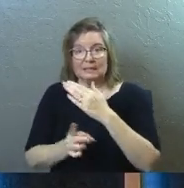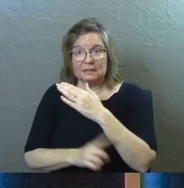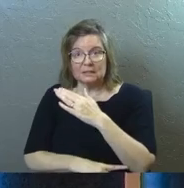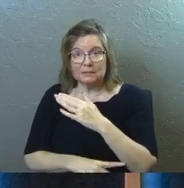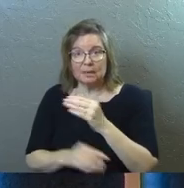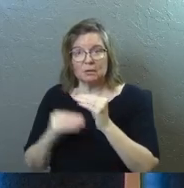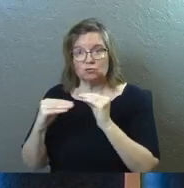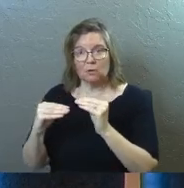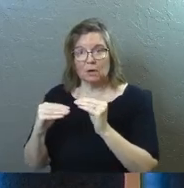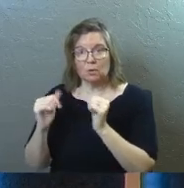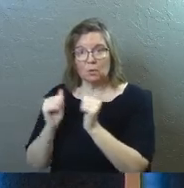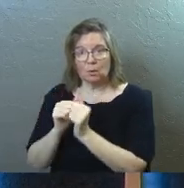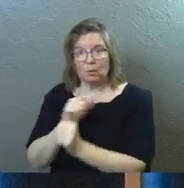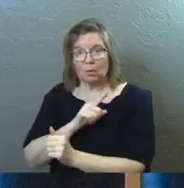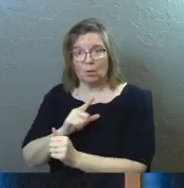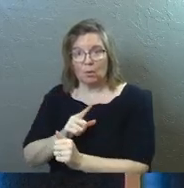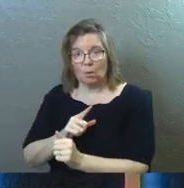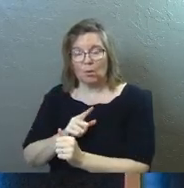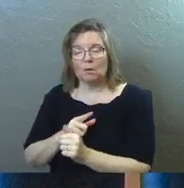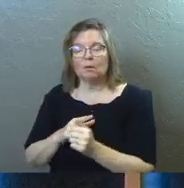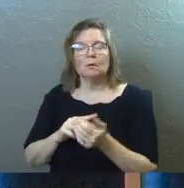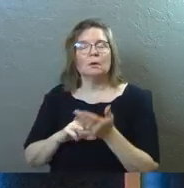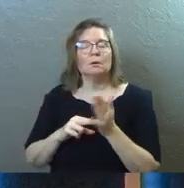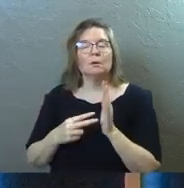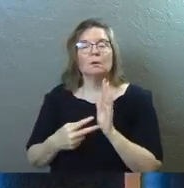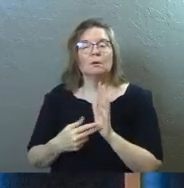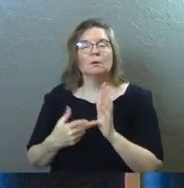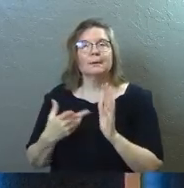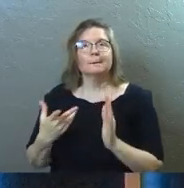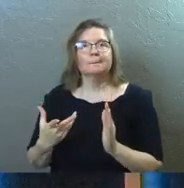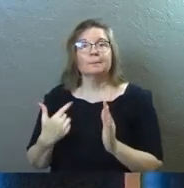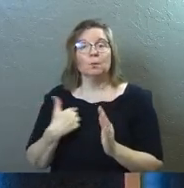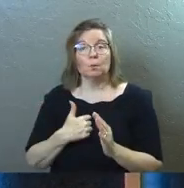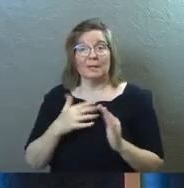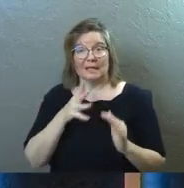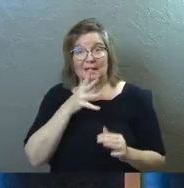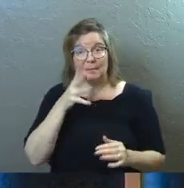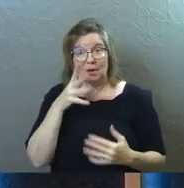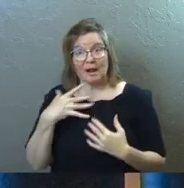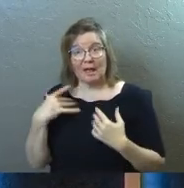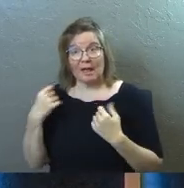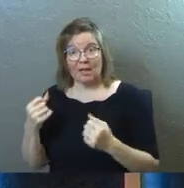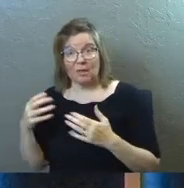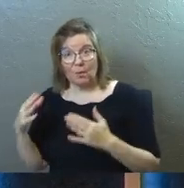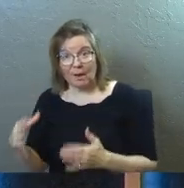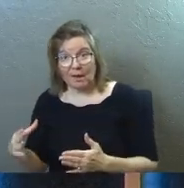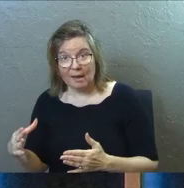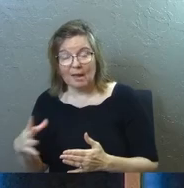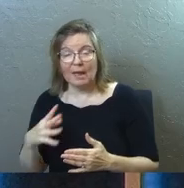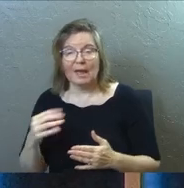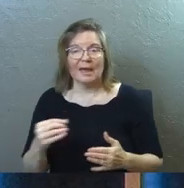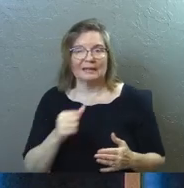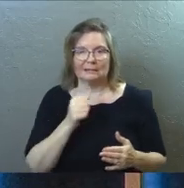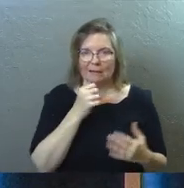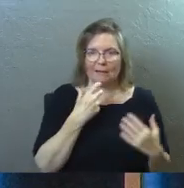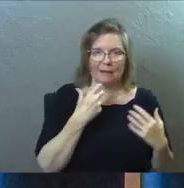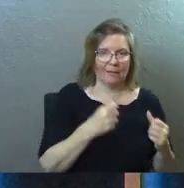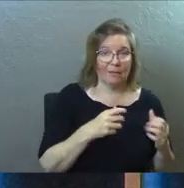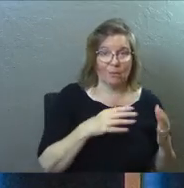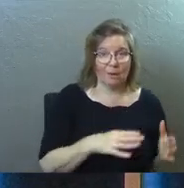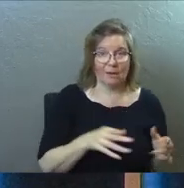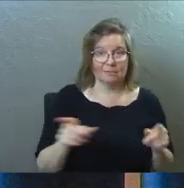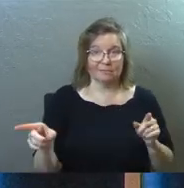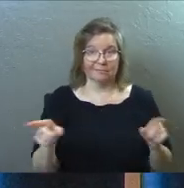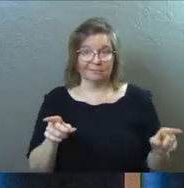Lord. This one indicates that we can parent in a healthy way and in an unhealthy way,